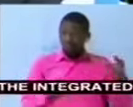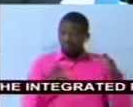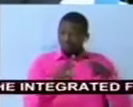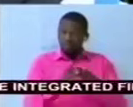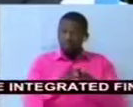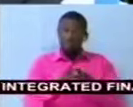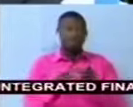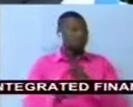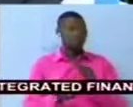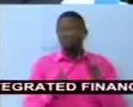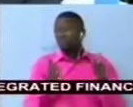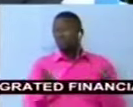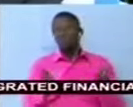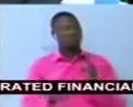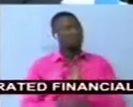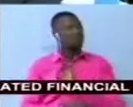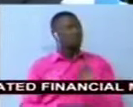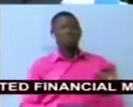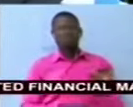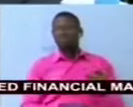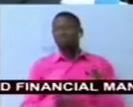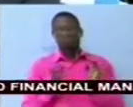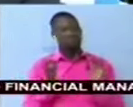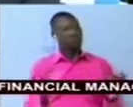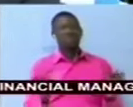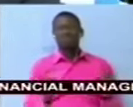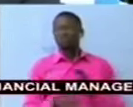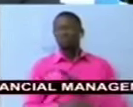not be pretty, but an